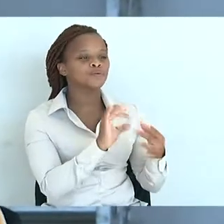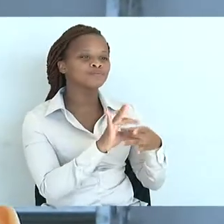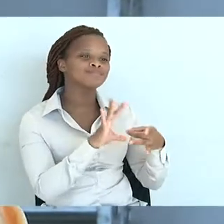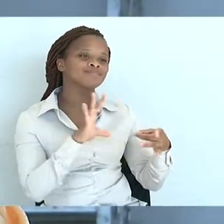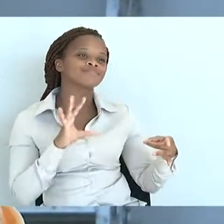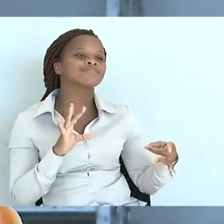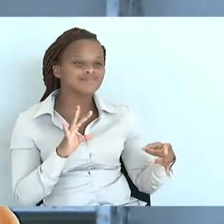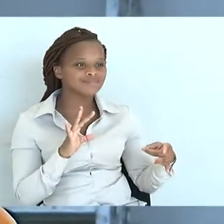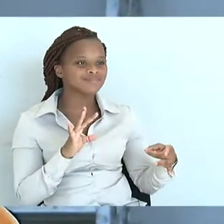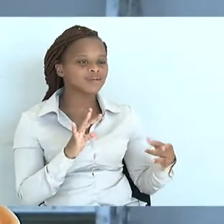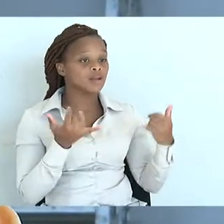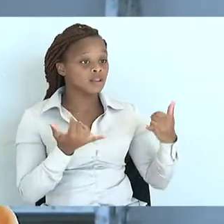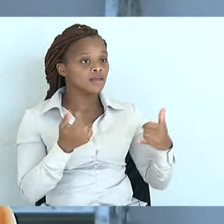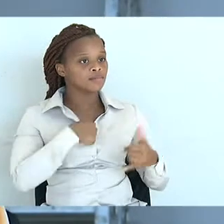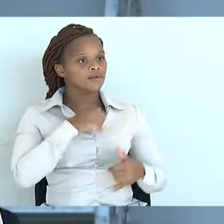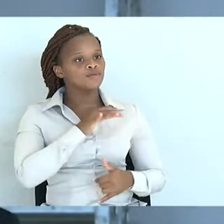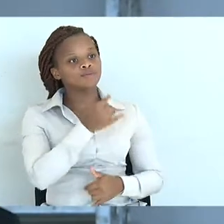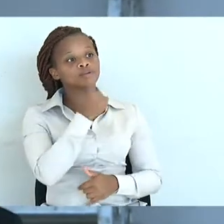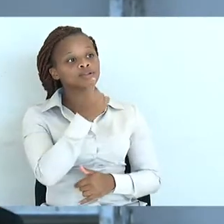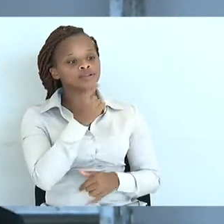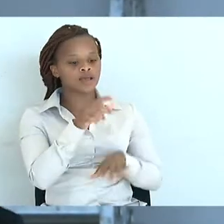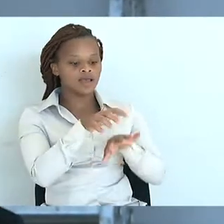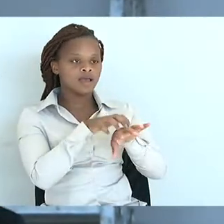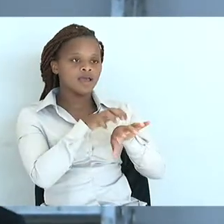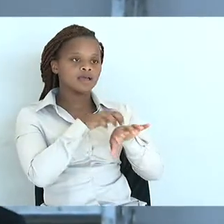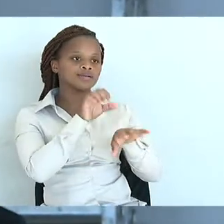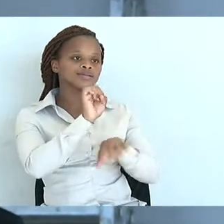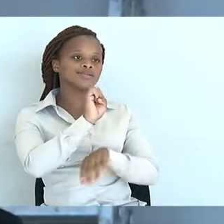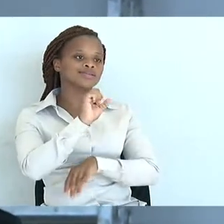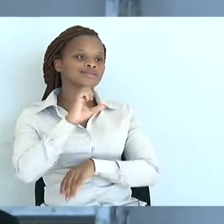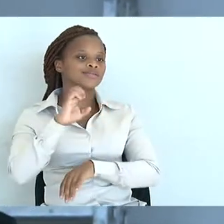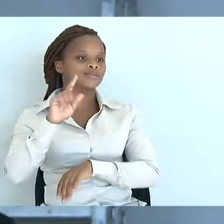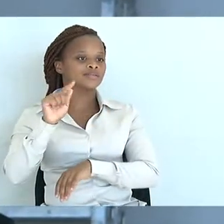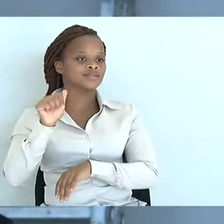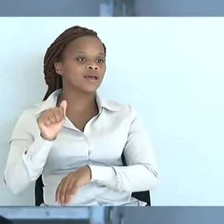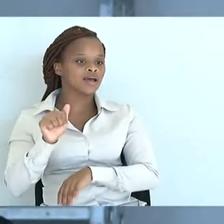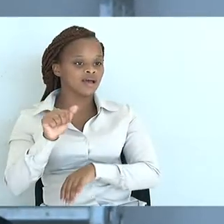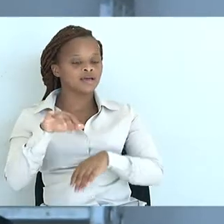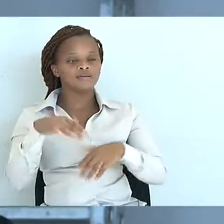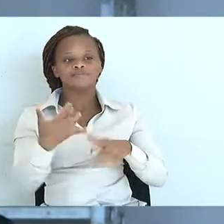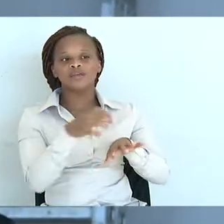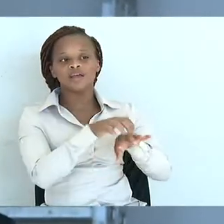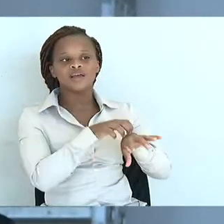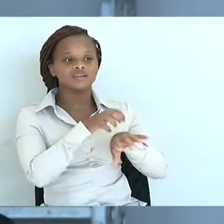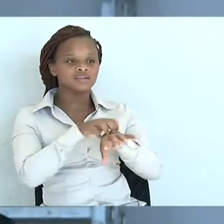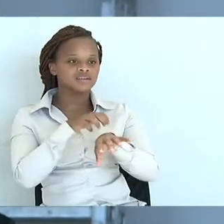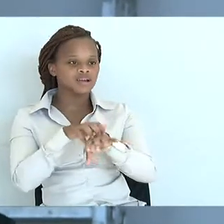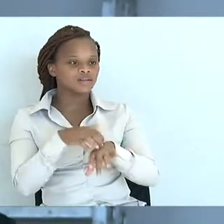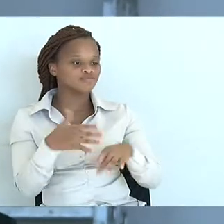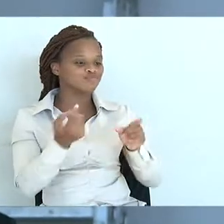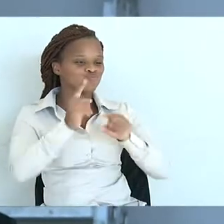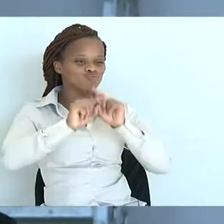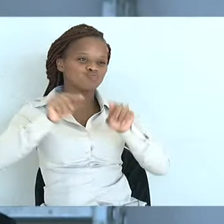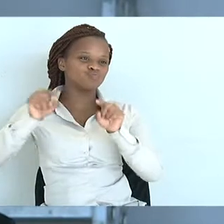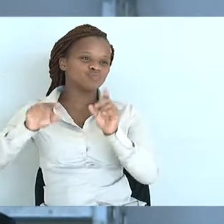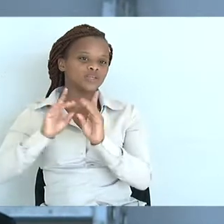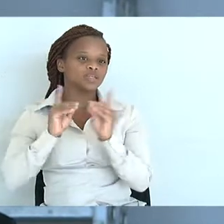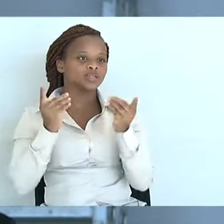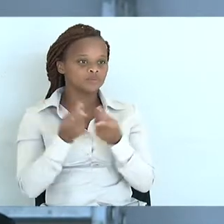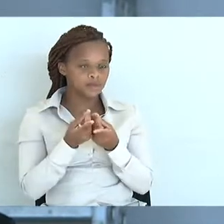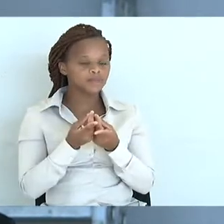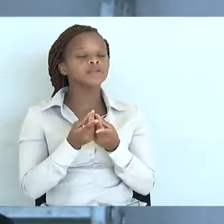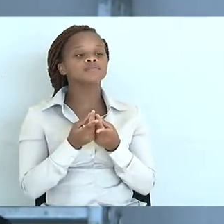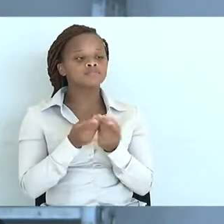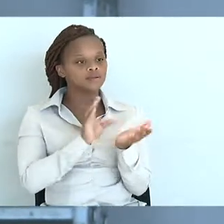obo agrisita agriculture lama department funda cooperative ukuthi